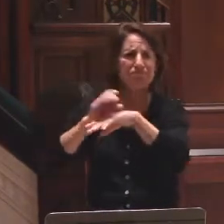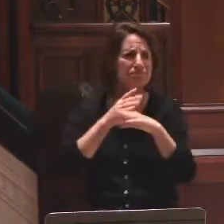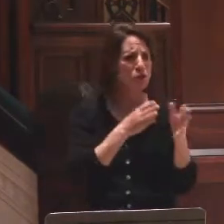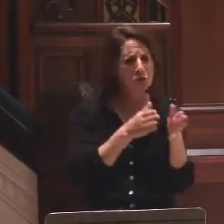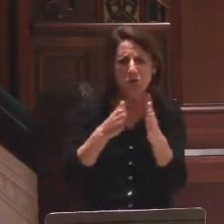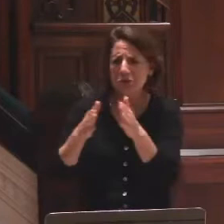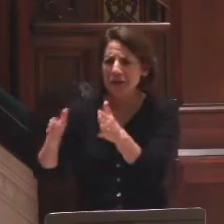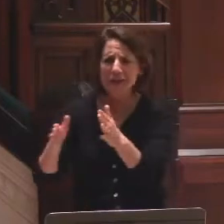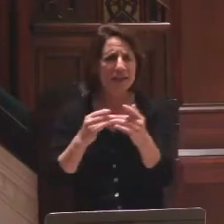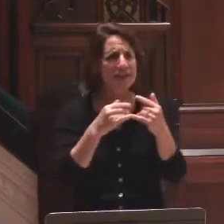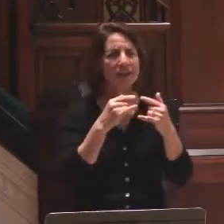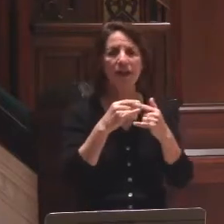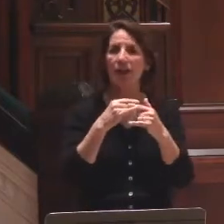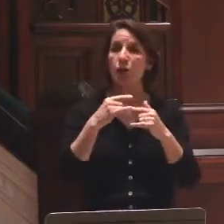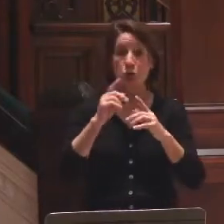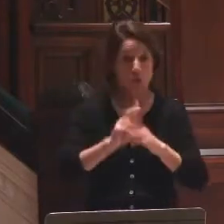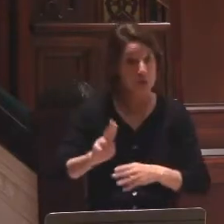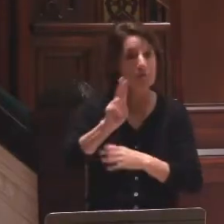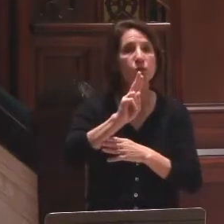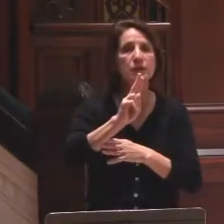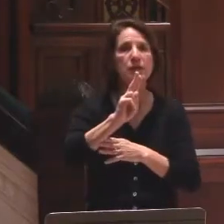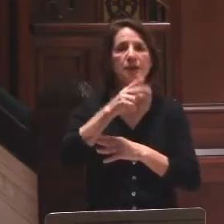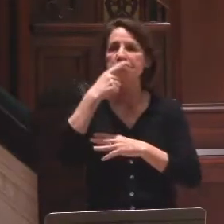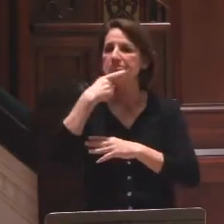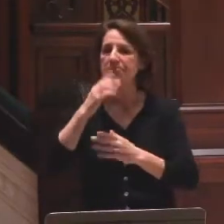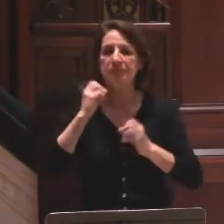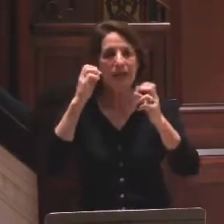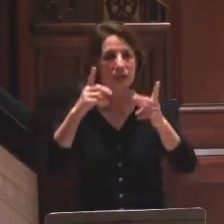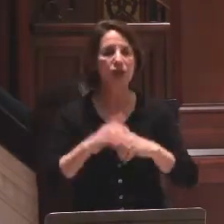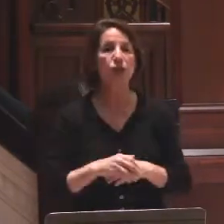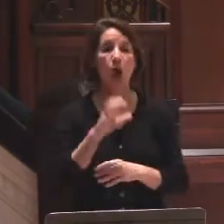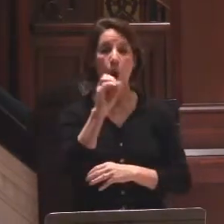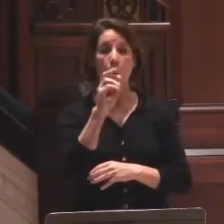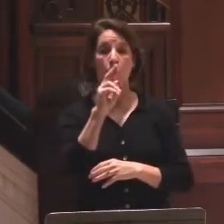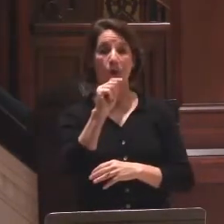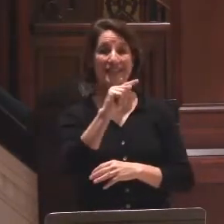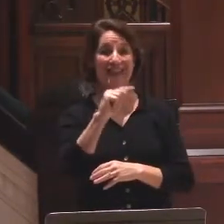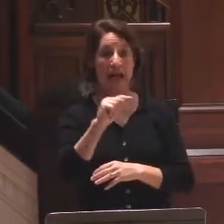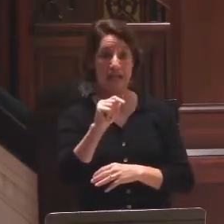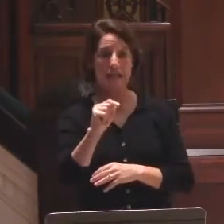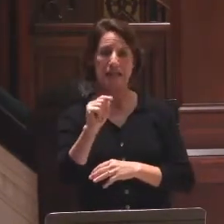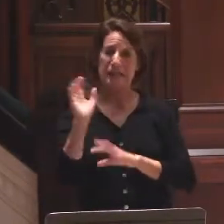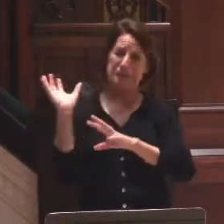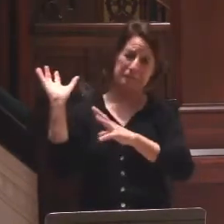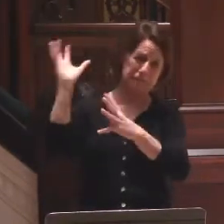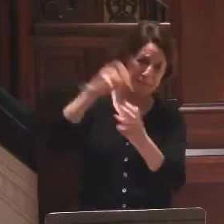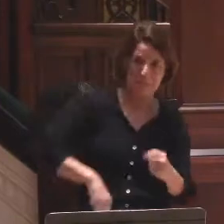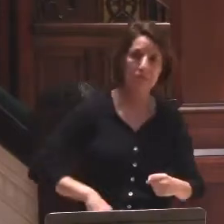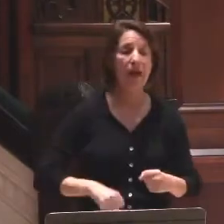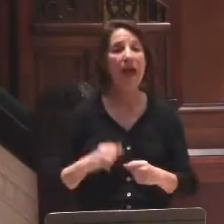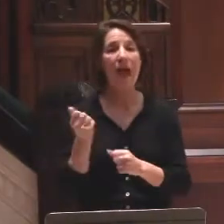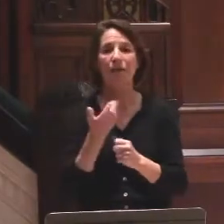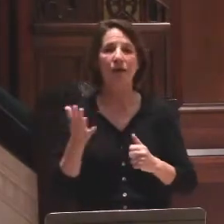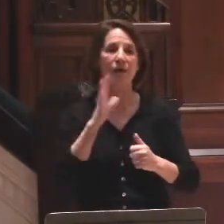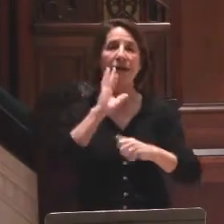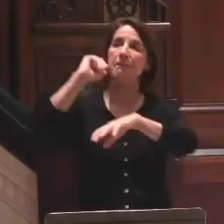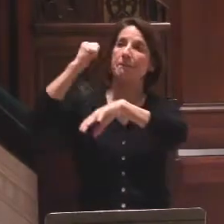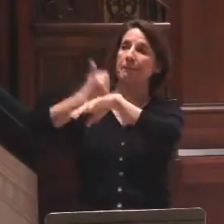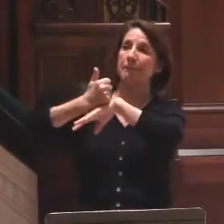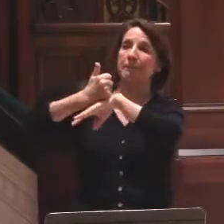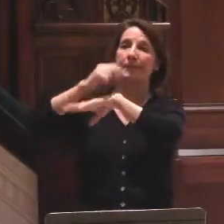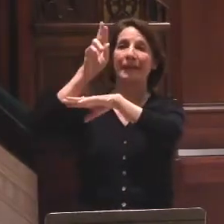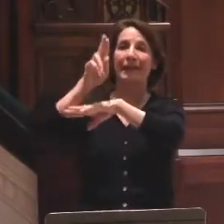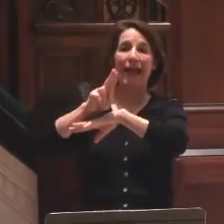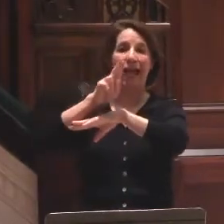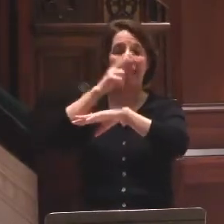university and public education. Cortes comes and he smashes down the beautiful temple and he builds a Catholic cathedral on top